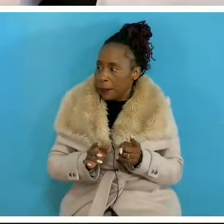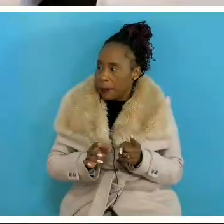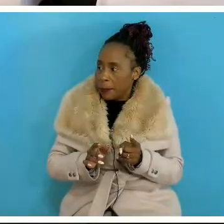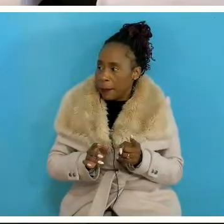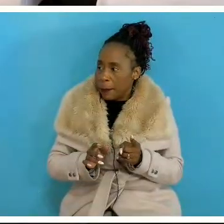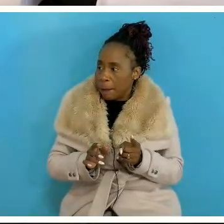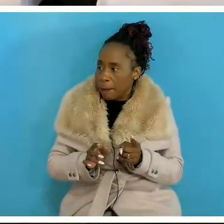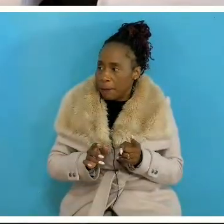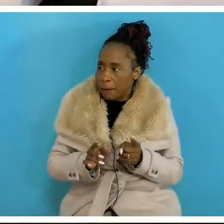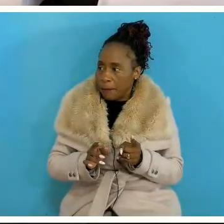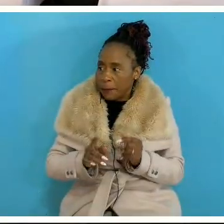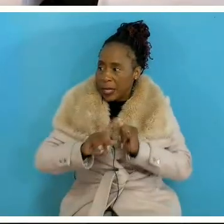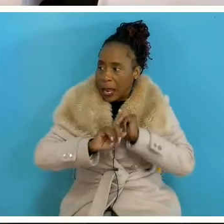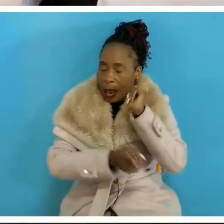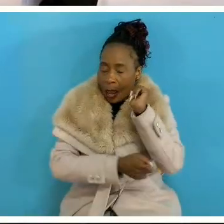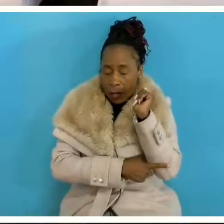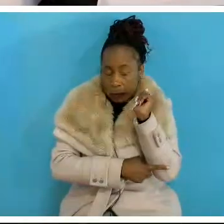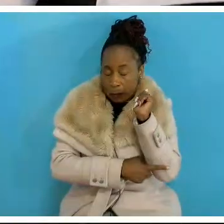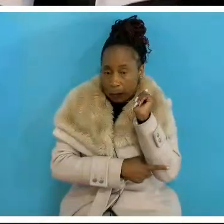And lastly,